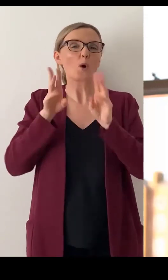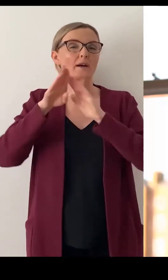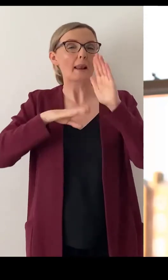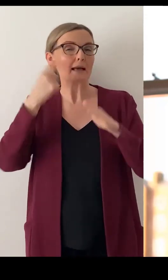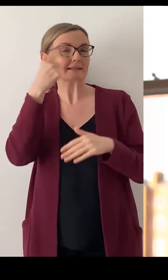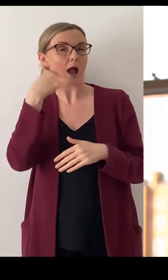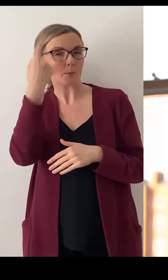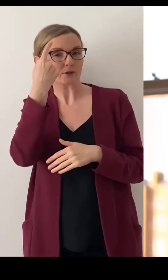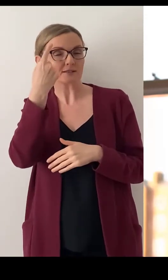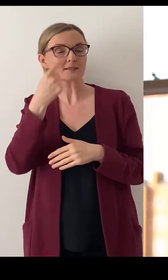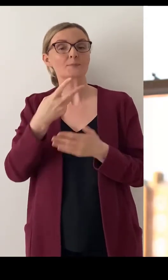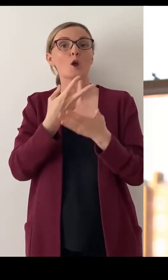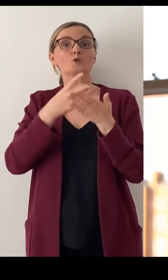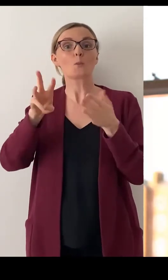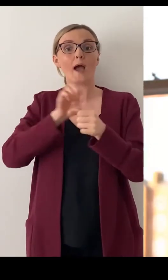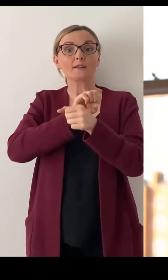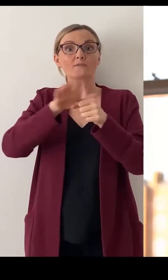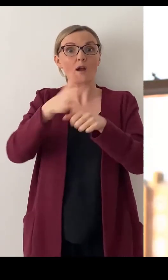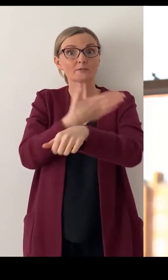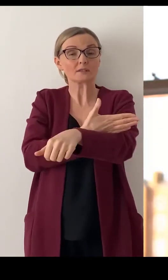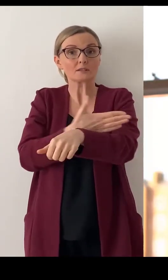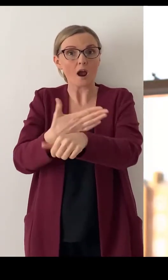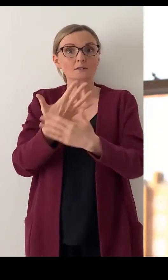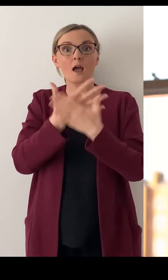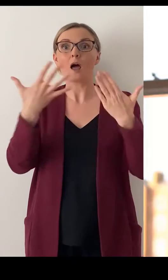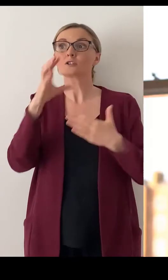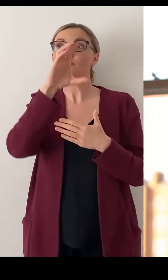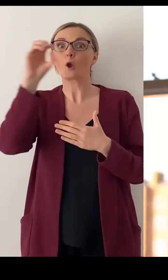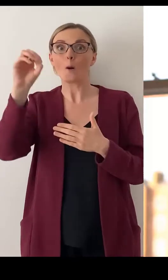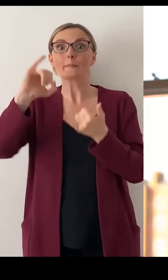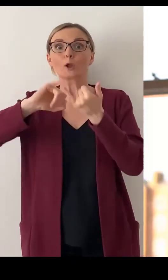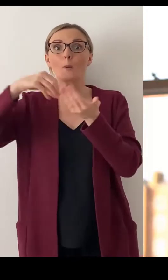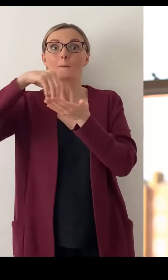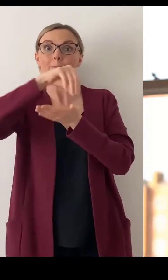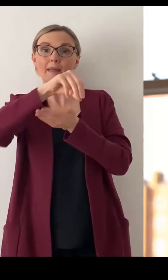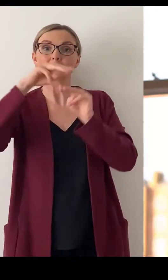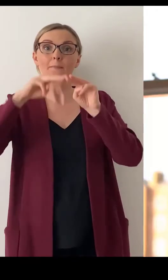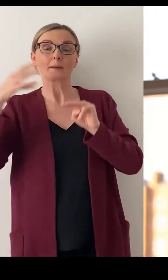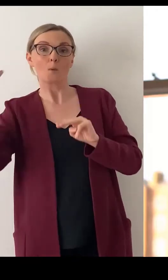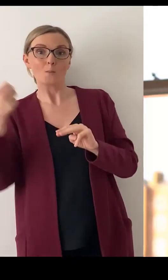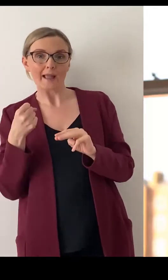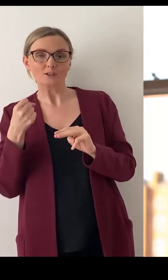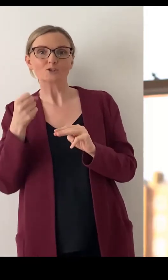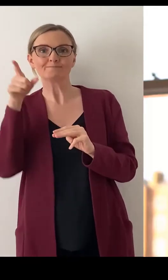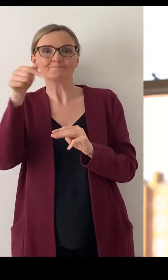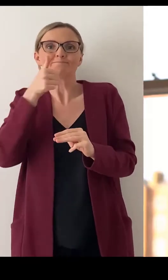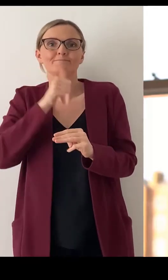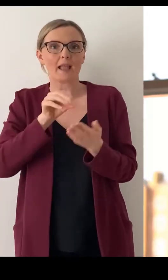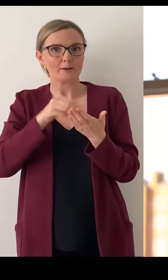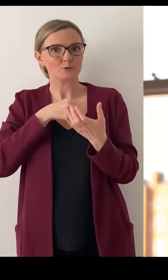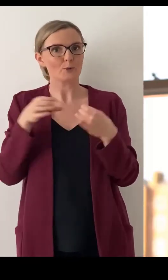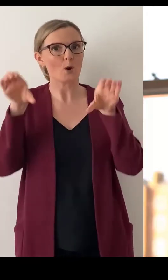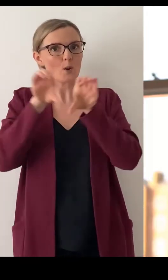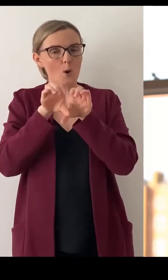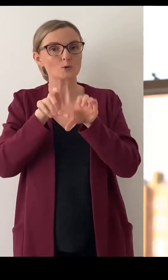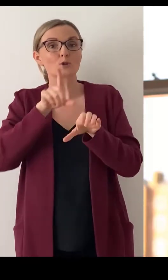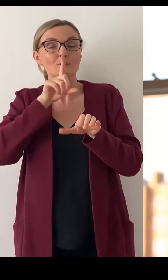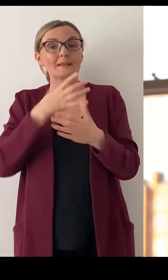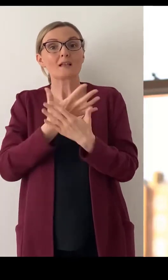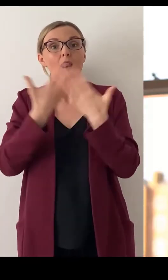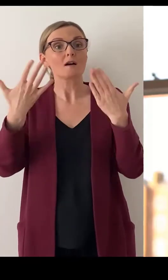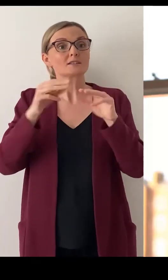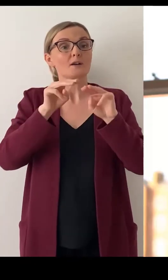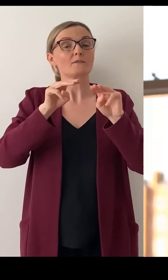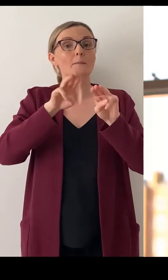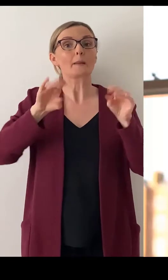of the pandemic, a lot of the firms that minimum wage workers would have worked in, they were actually forced to close, which meant that a lot of minimum